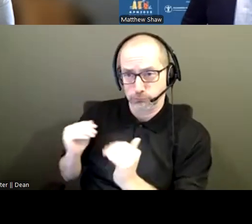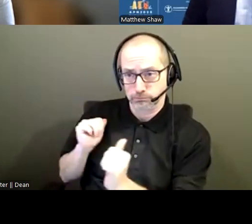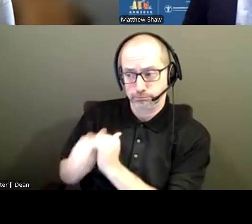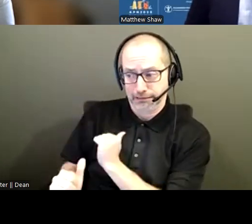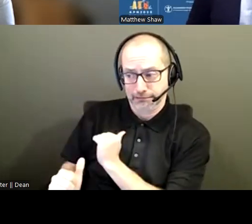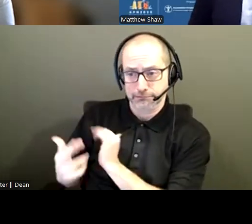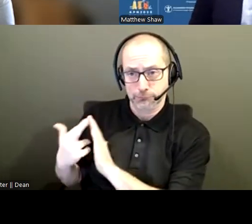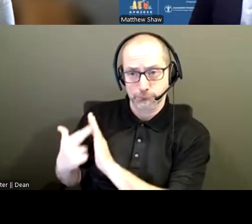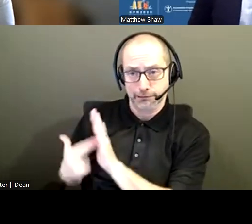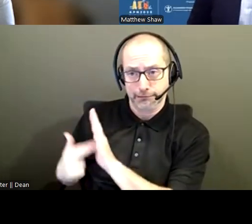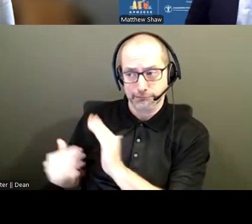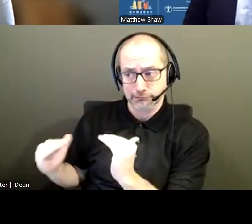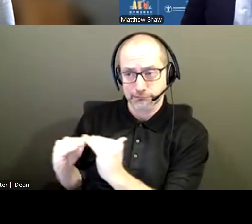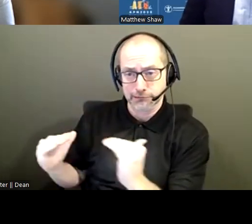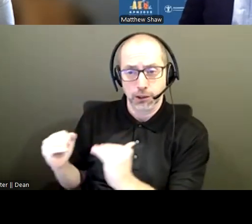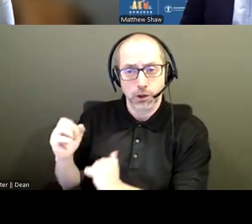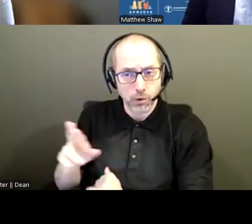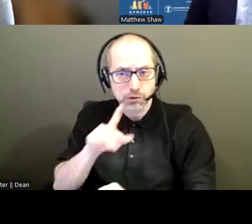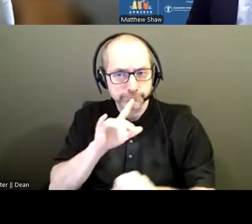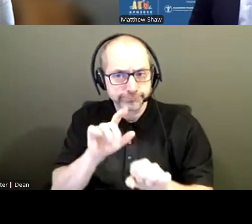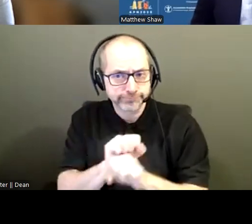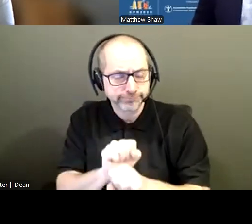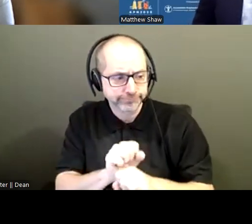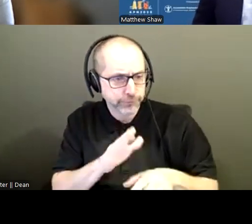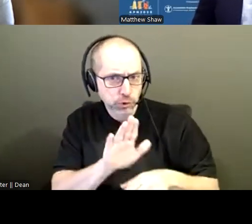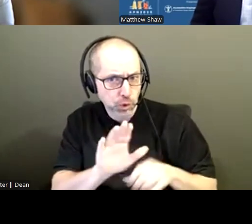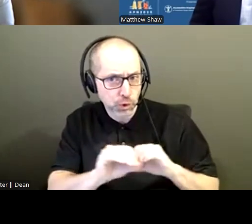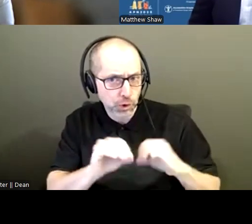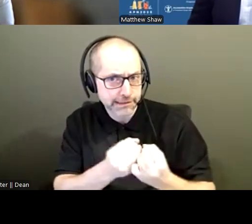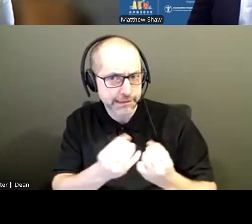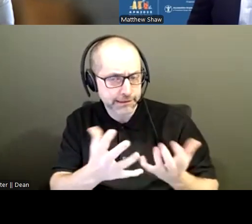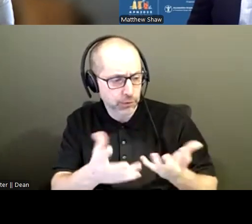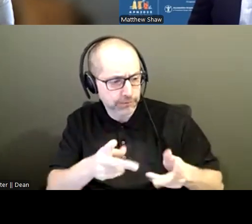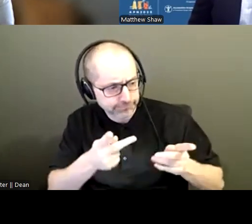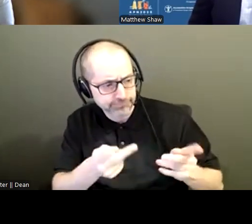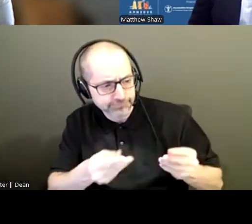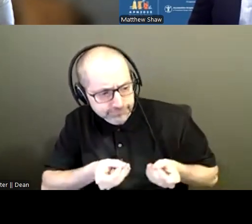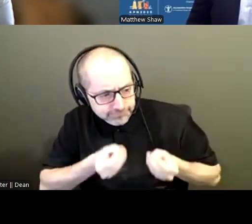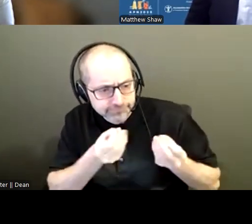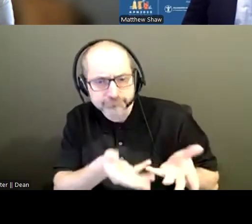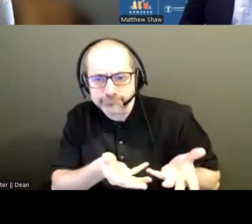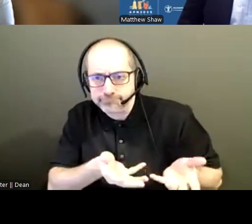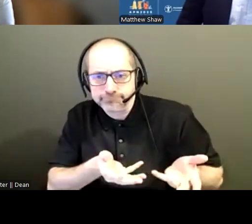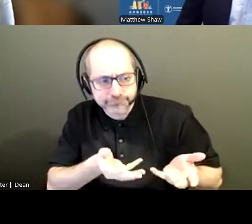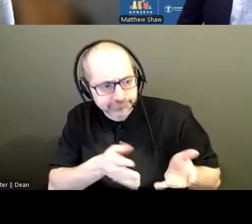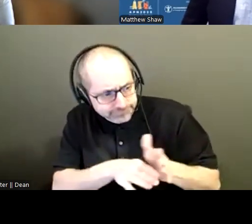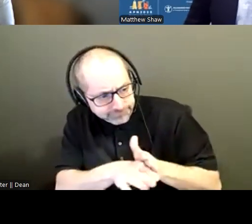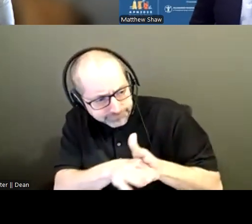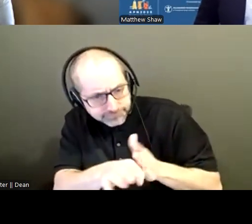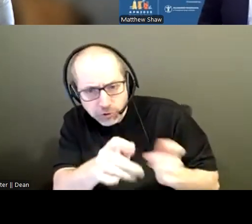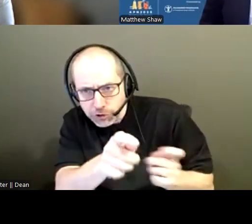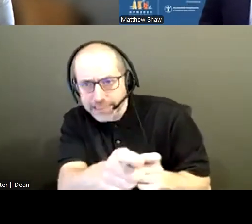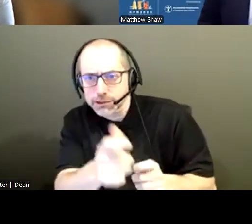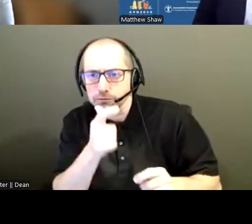to enact change in your organization for persons with disabilities? Very good point.